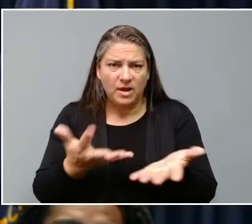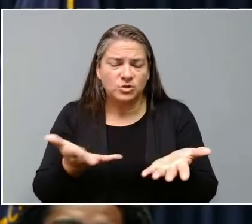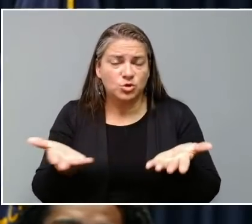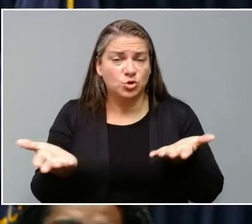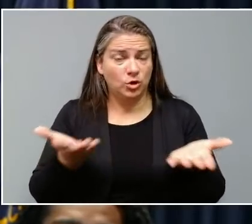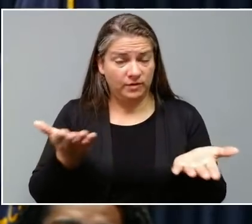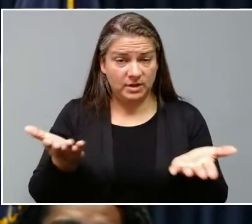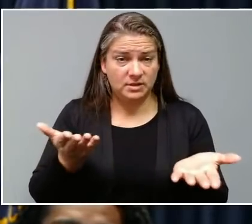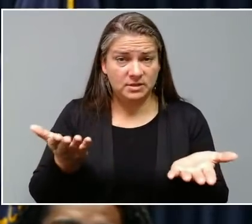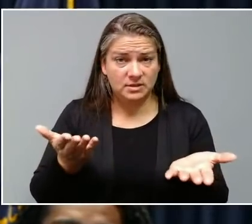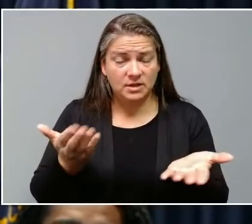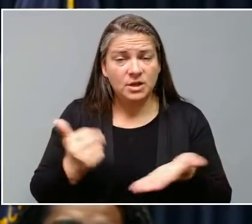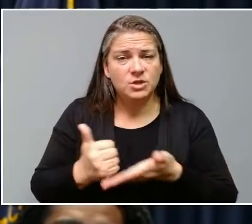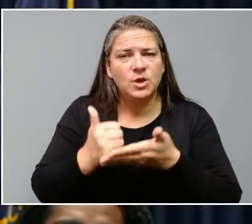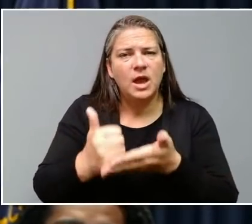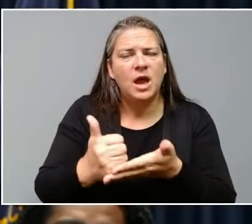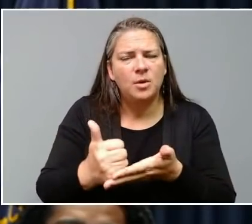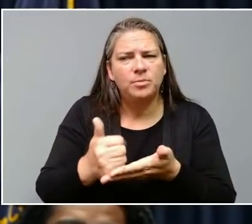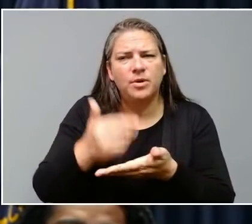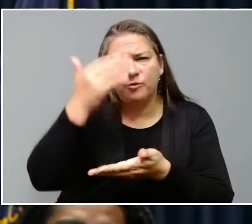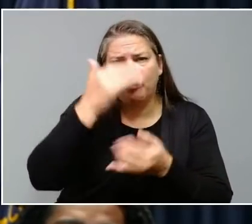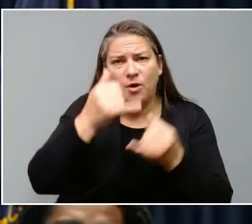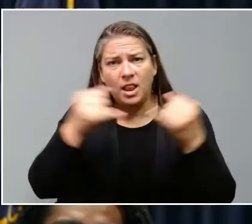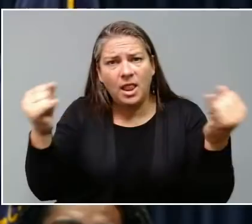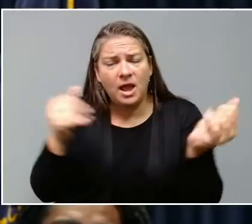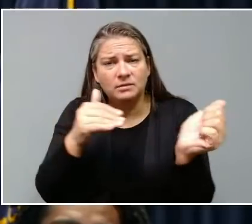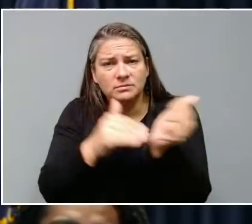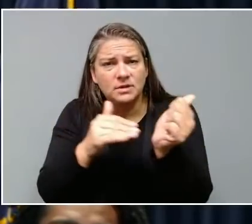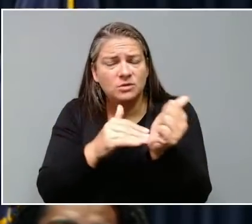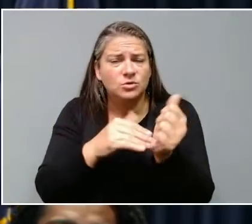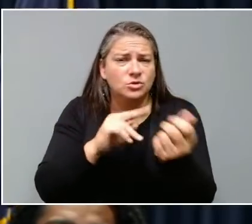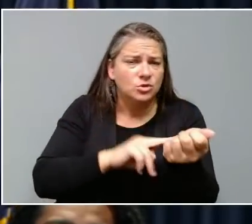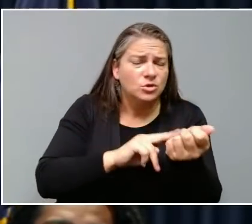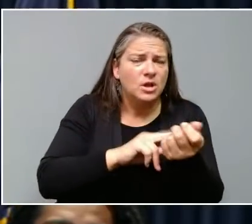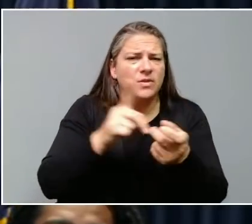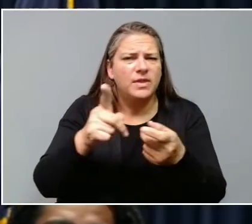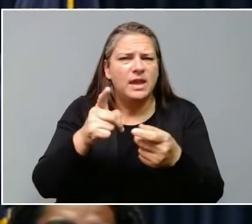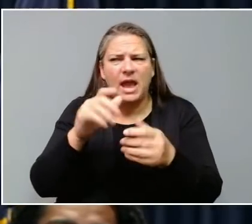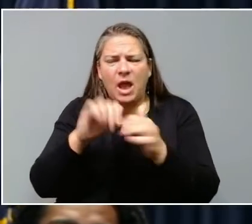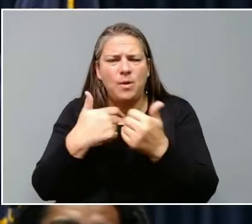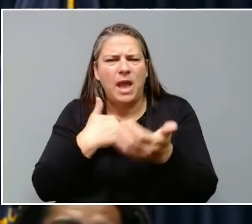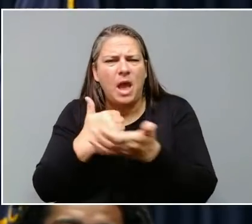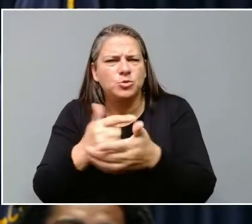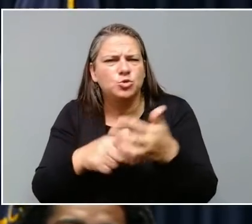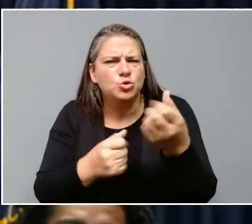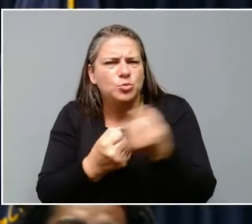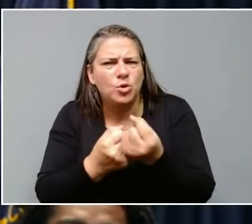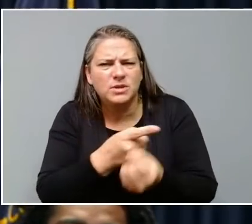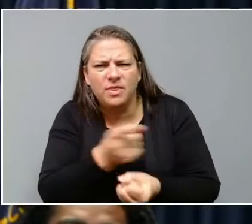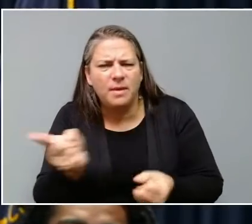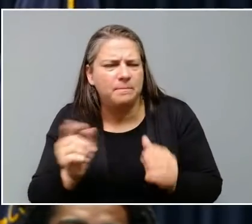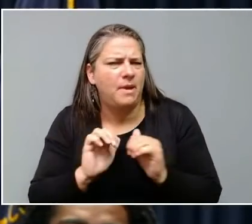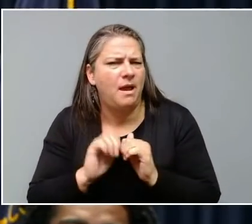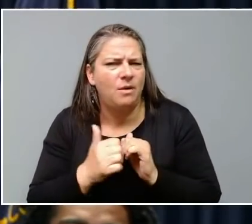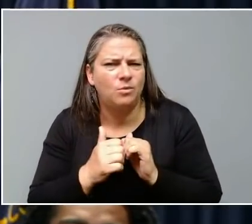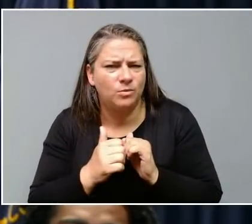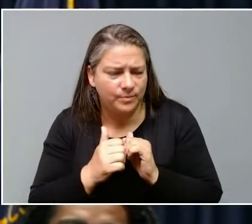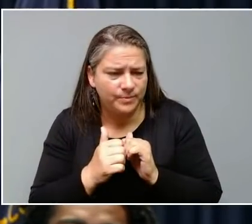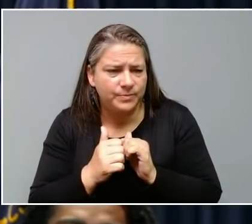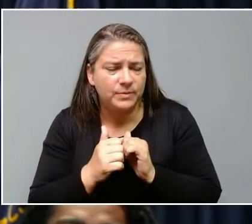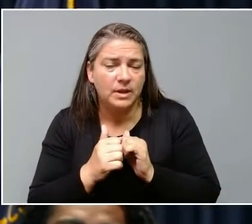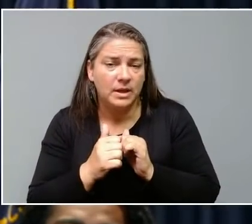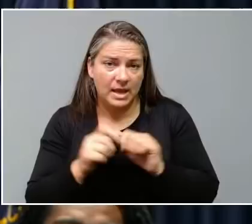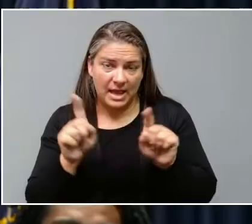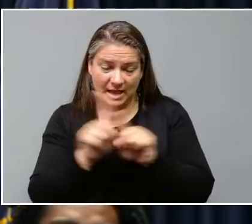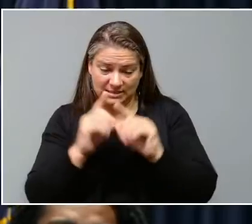our frontline caregivers the time to spend with their patients. How could we help support them? As nurse educators, we feel like it